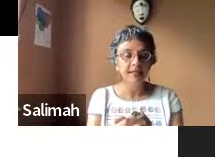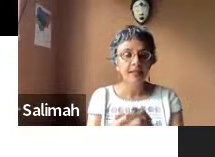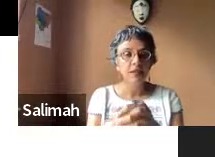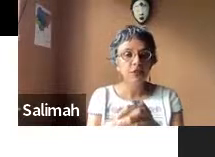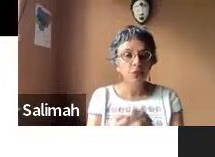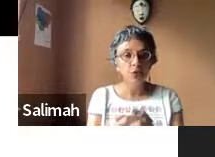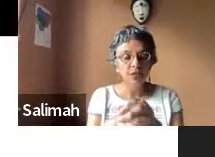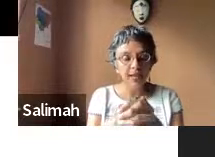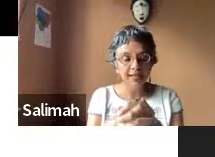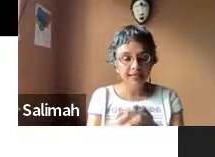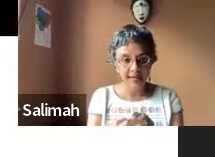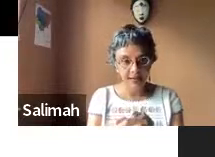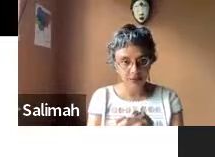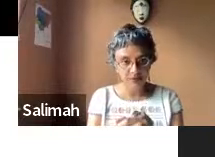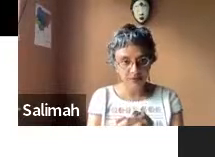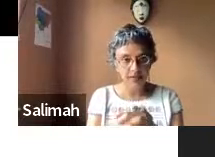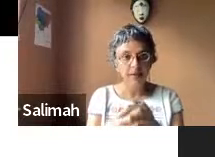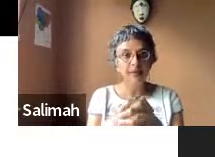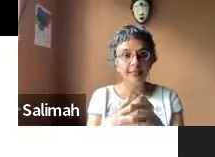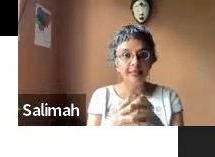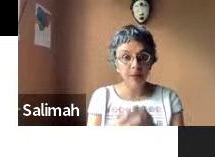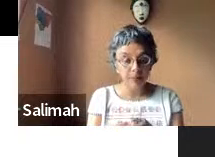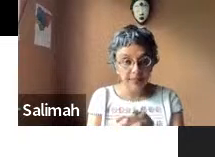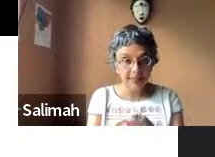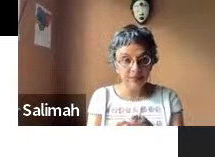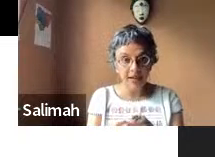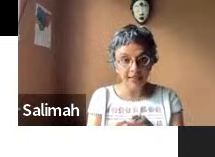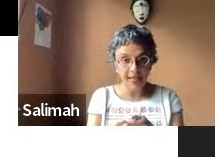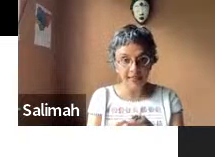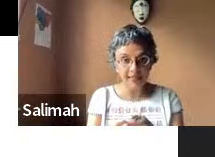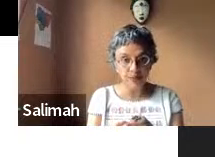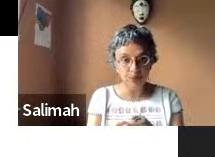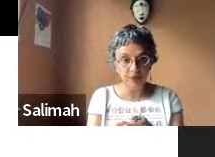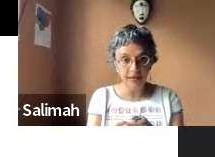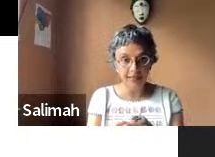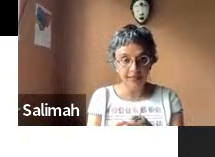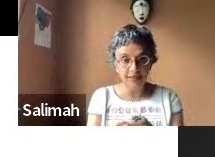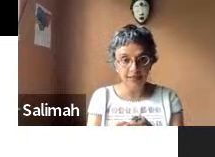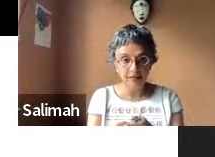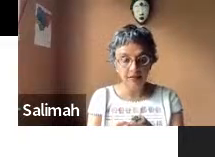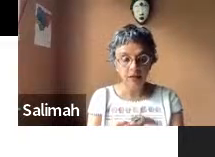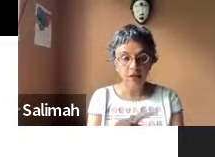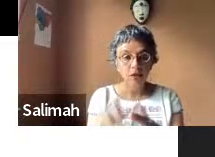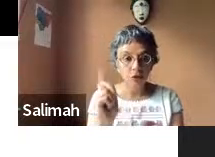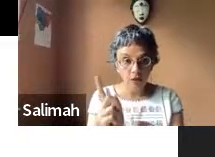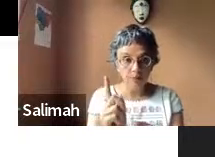index. Socialized care means publicly financed and provided,